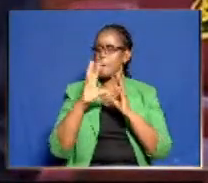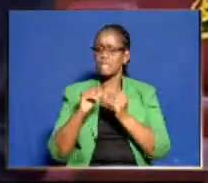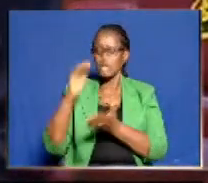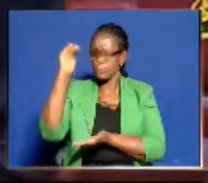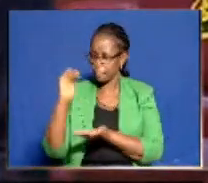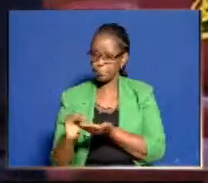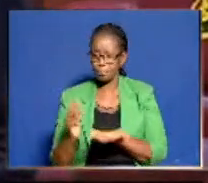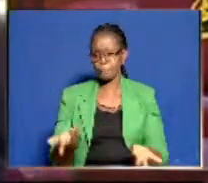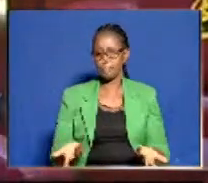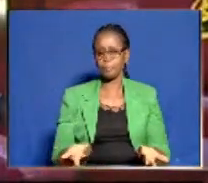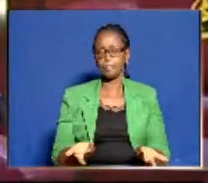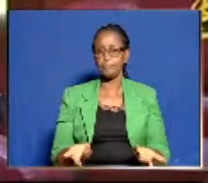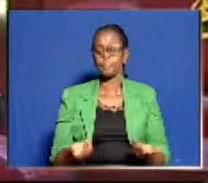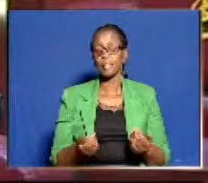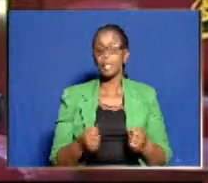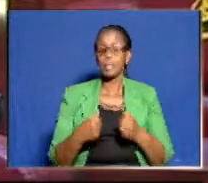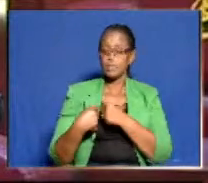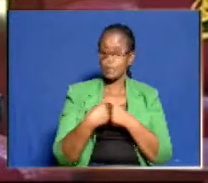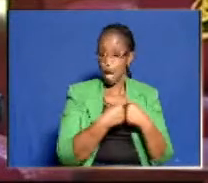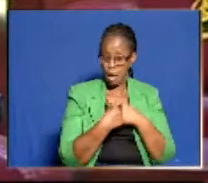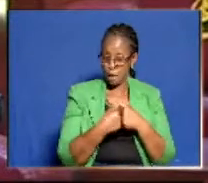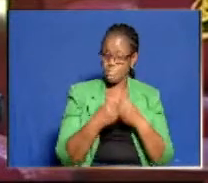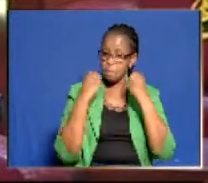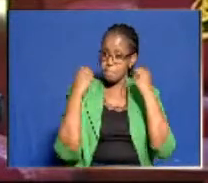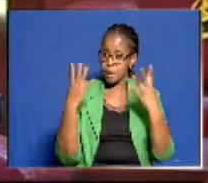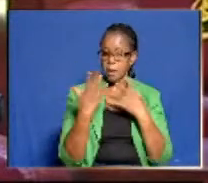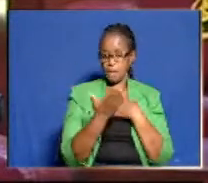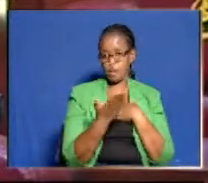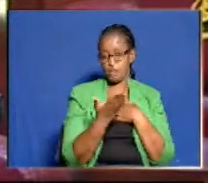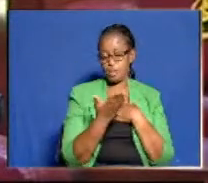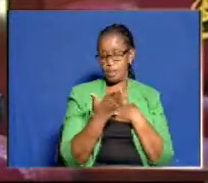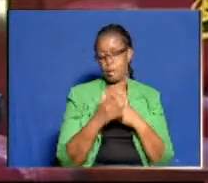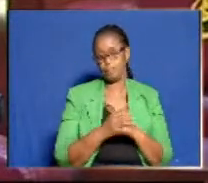We also have a lot of challenges in agriculture because